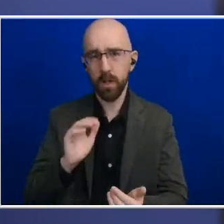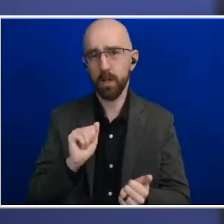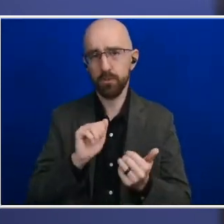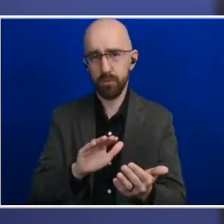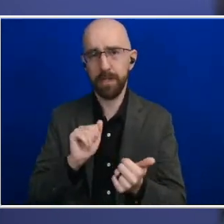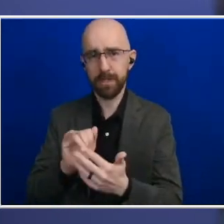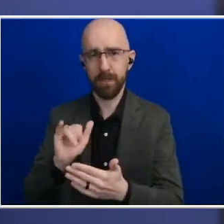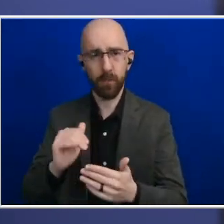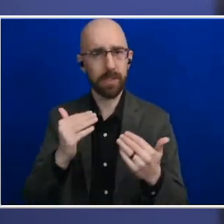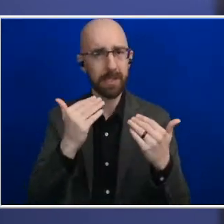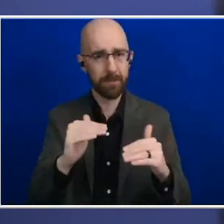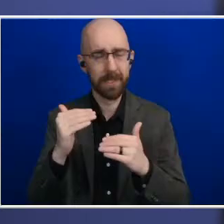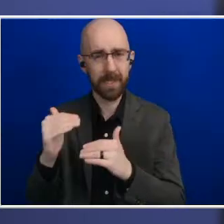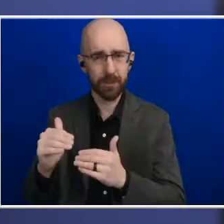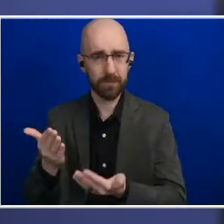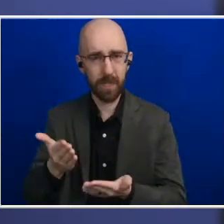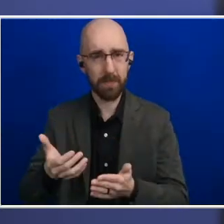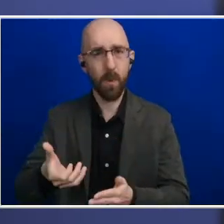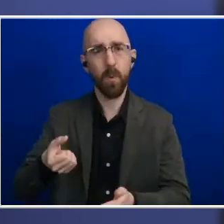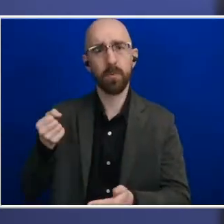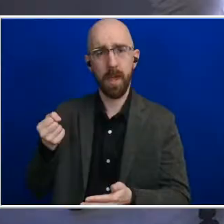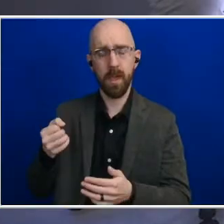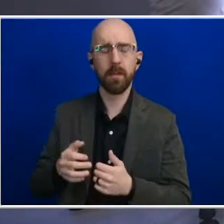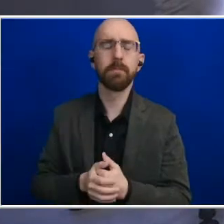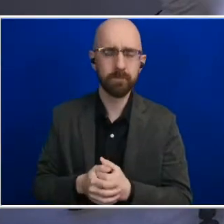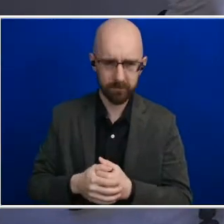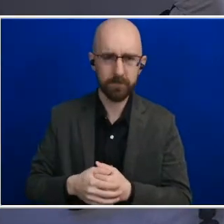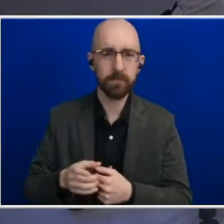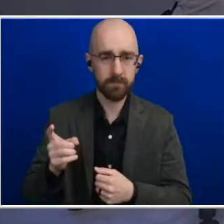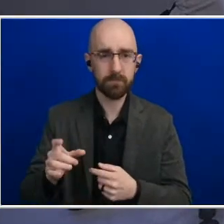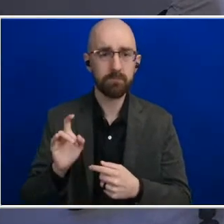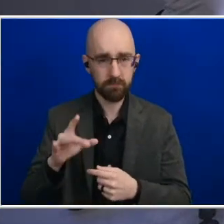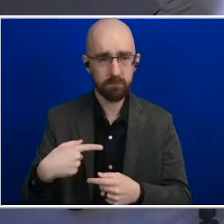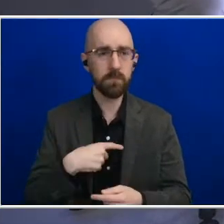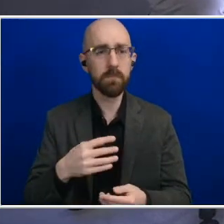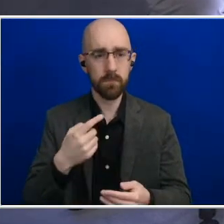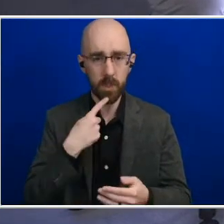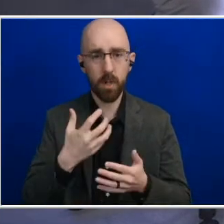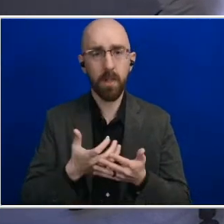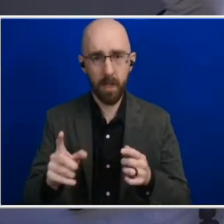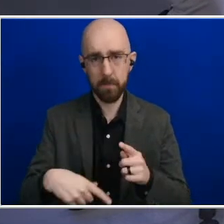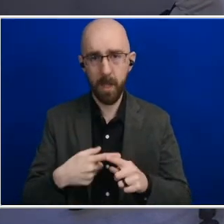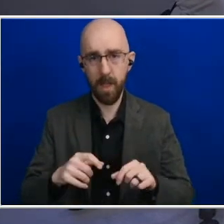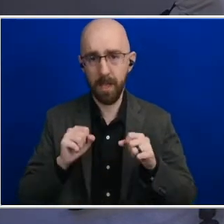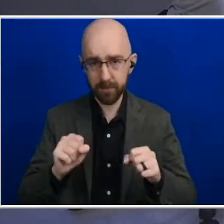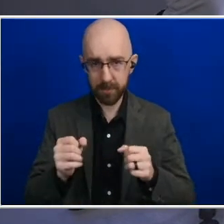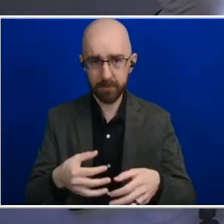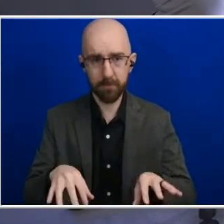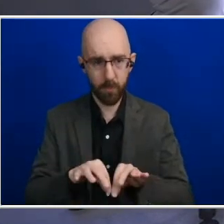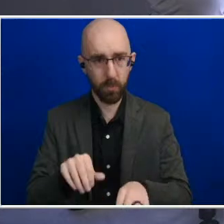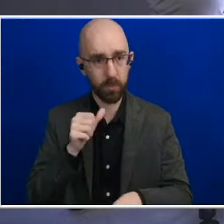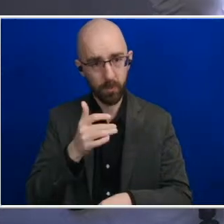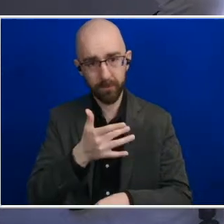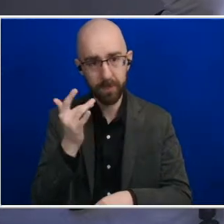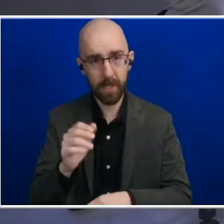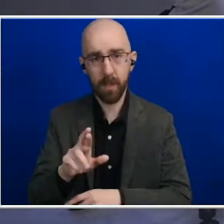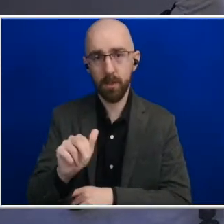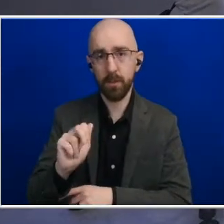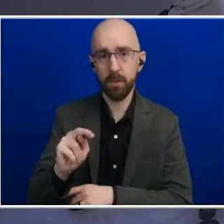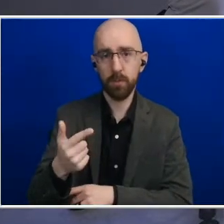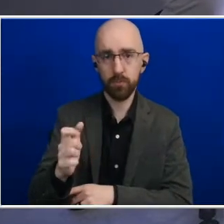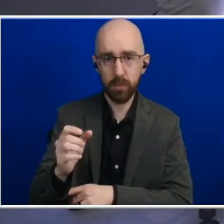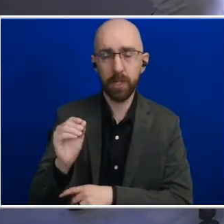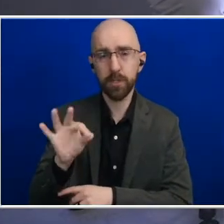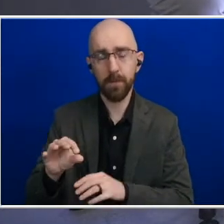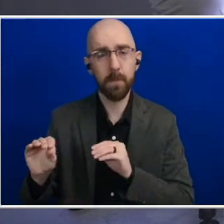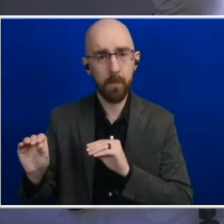may be holding you back. And guys, we just say we've talked a lot about exercise and the importance of it, but let's not forget range of motion. Let's not forget trying